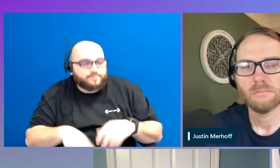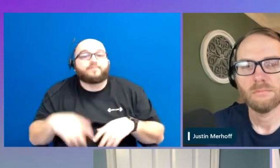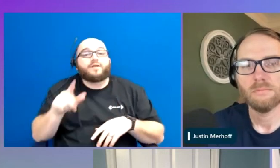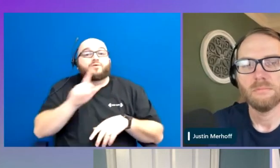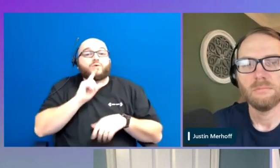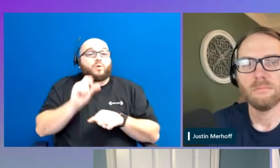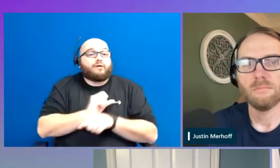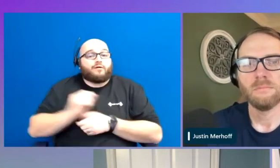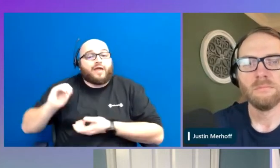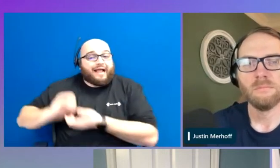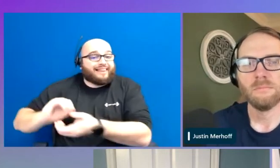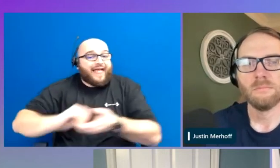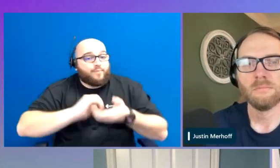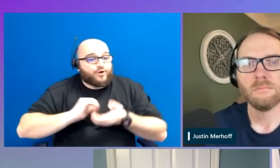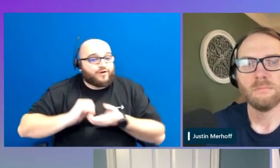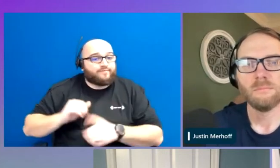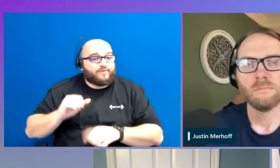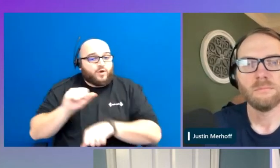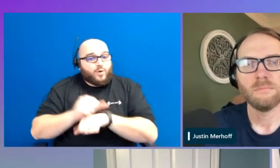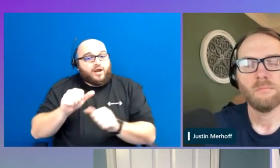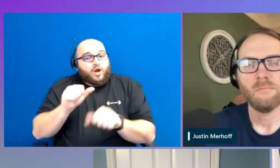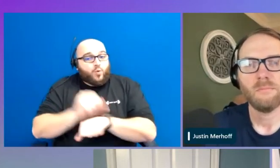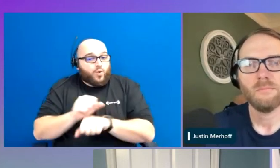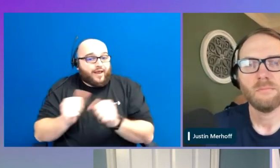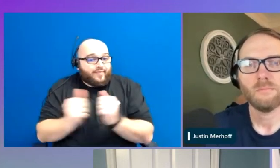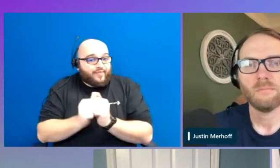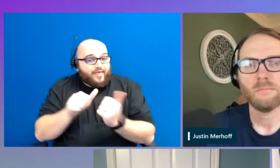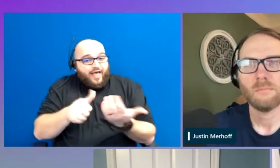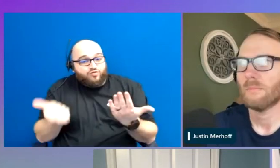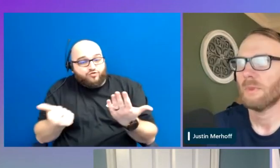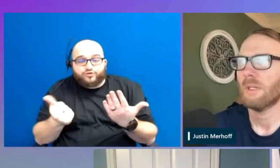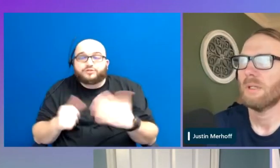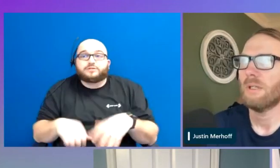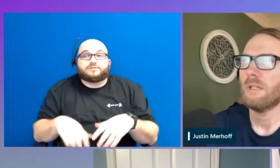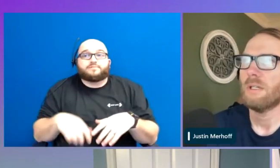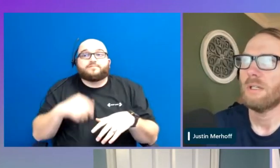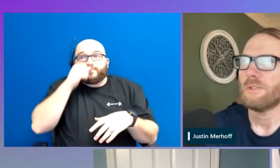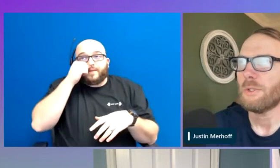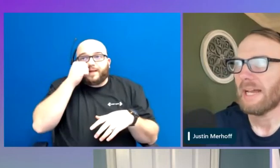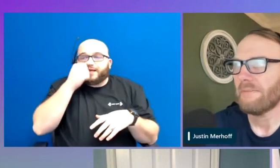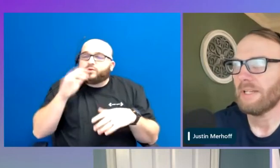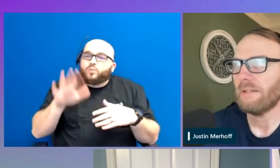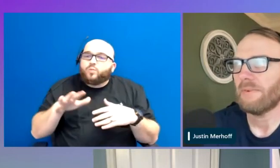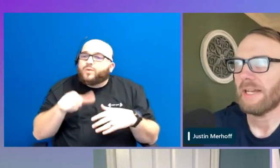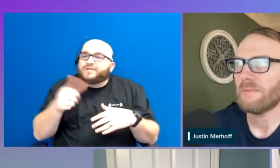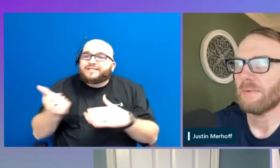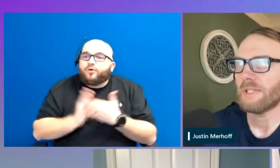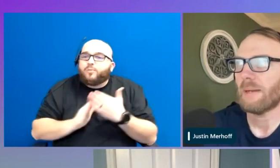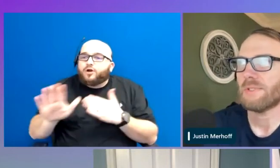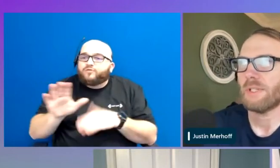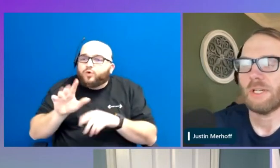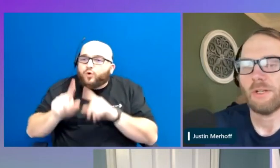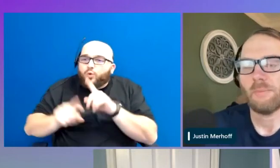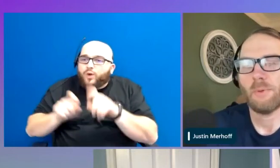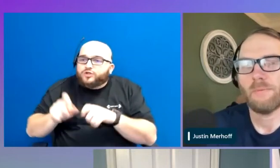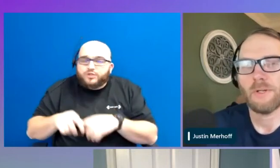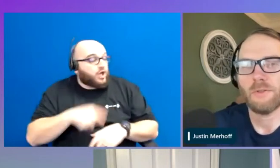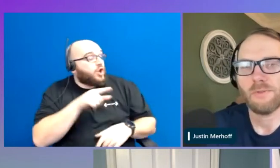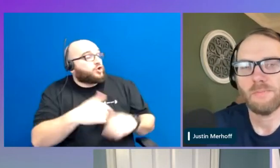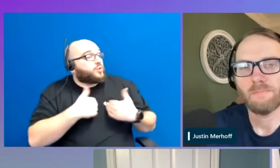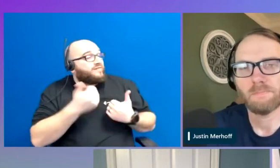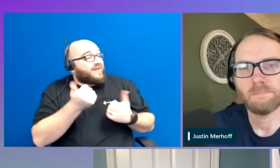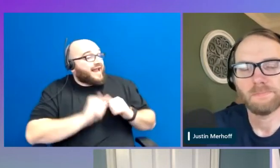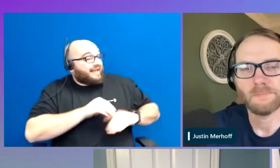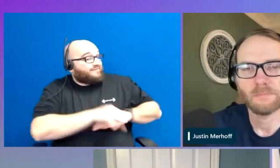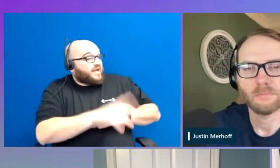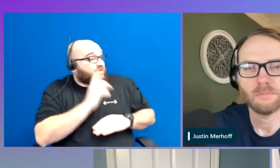really important. And then Justin, what was the other part of your question? Do you have any advice for cybersecurity